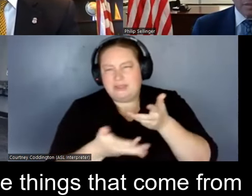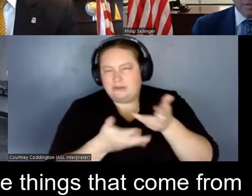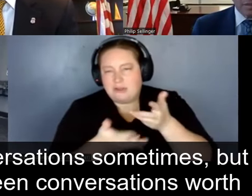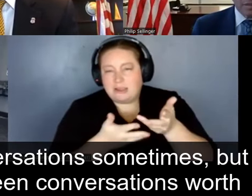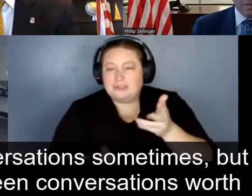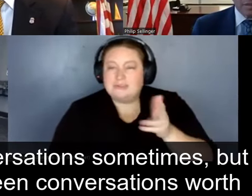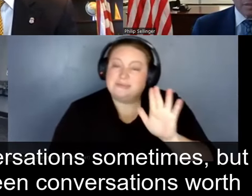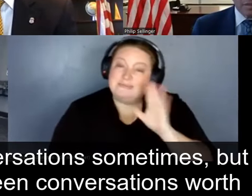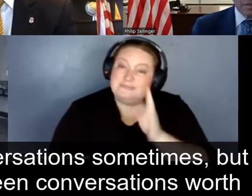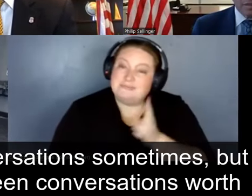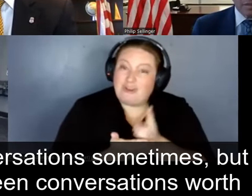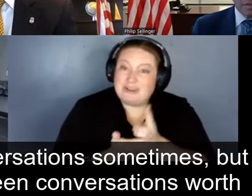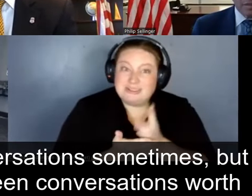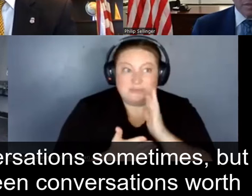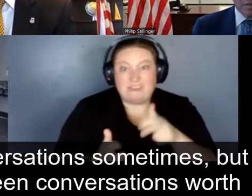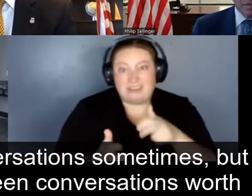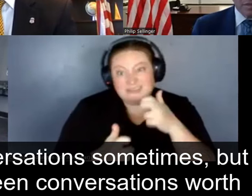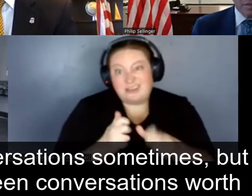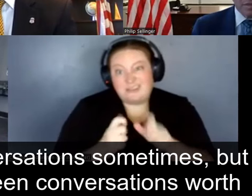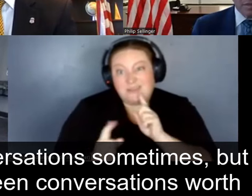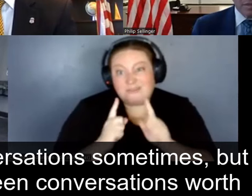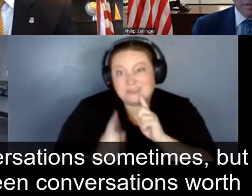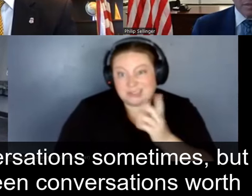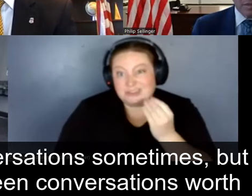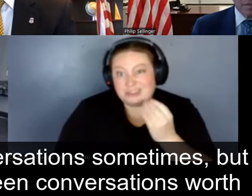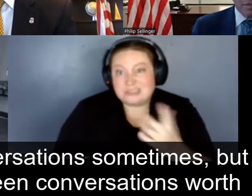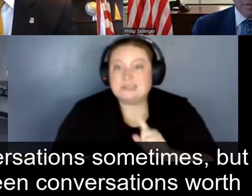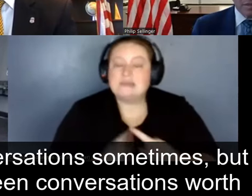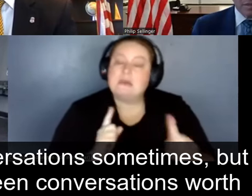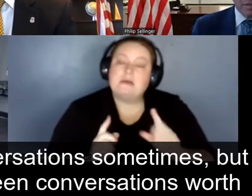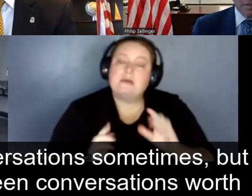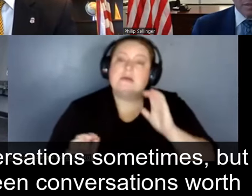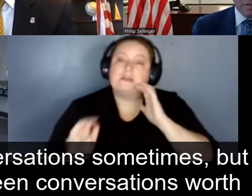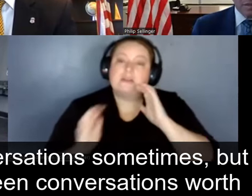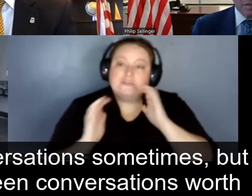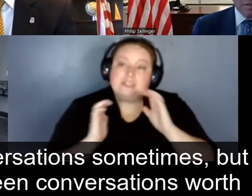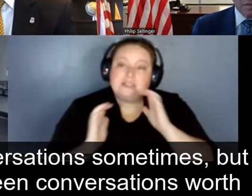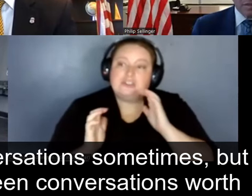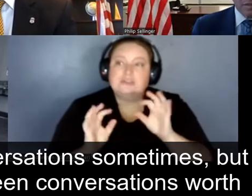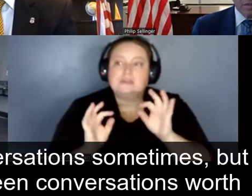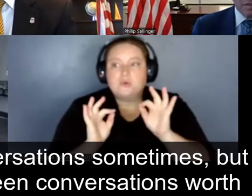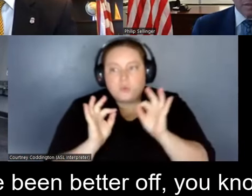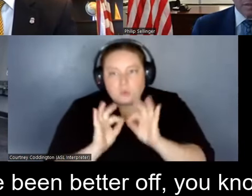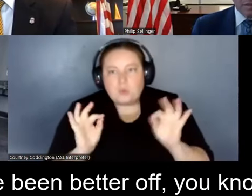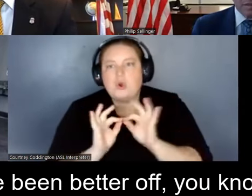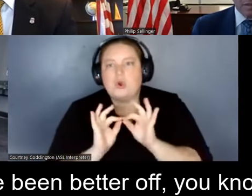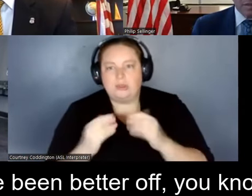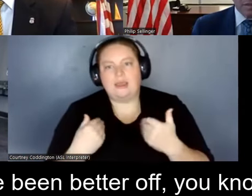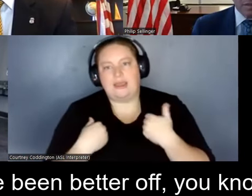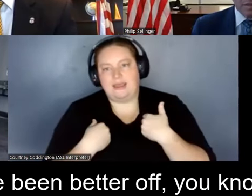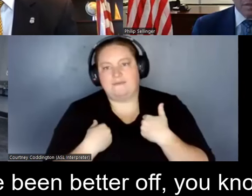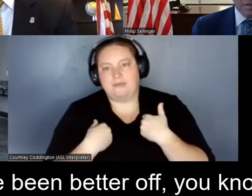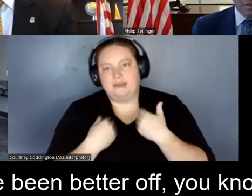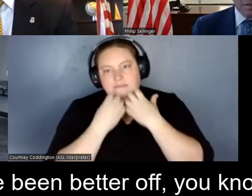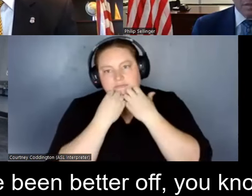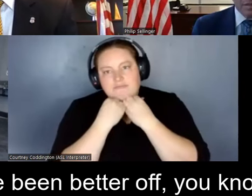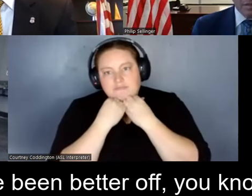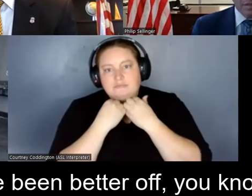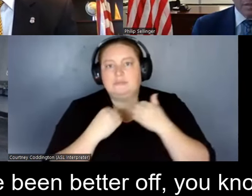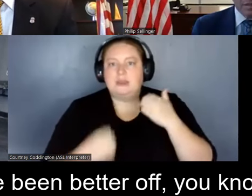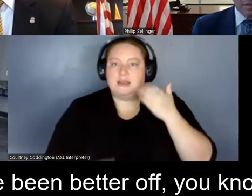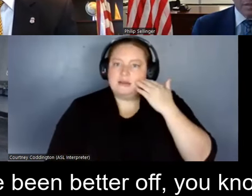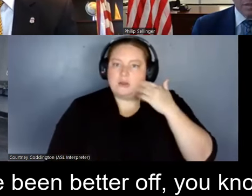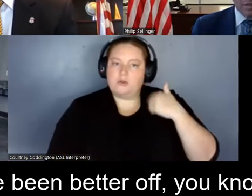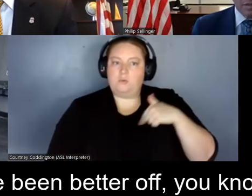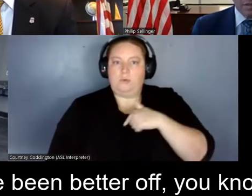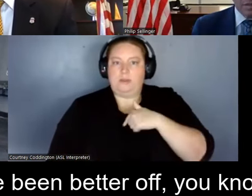we've had some tough conversations sometimes, but I think they've been conversations worth having. And I know that we've been better off,